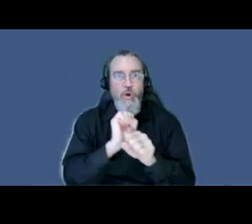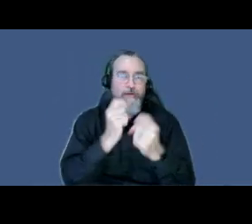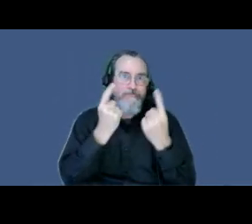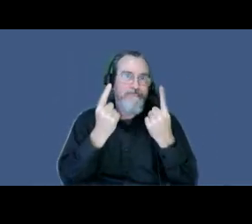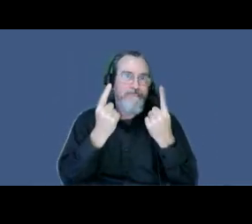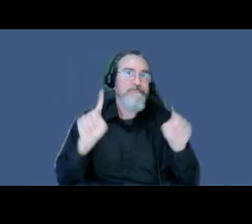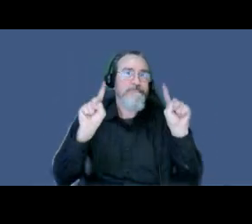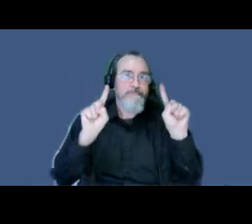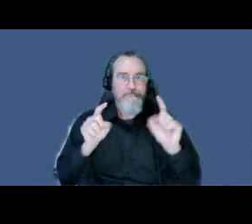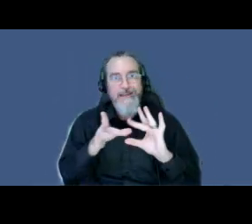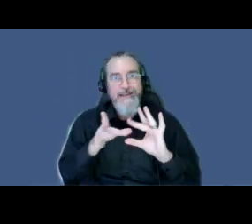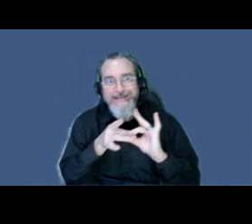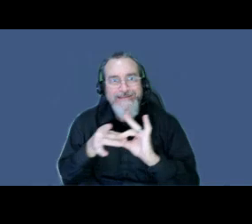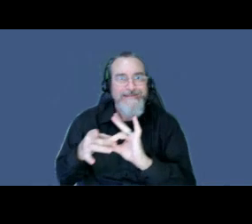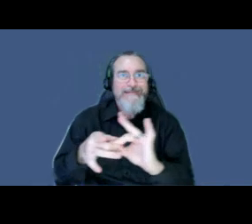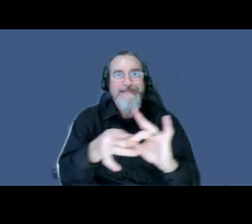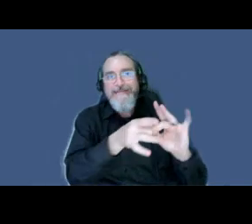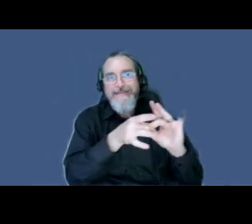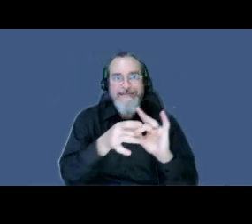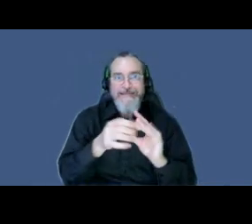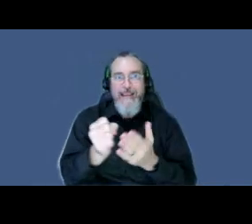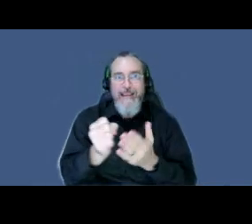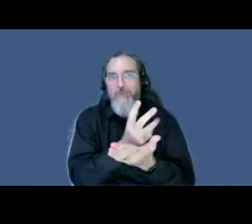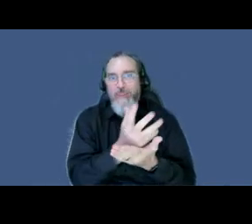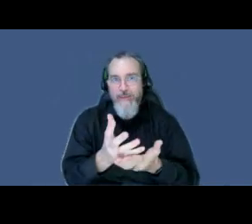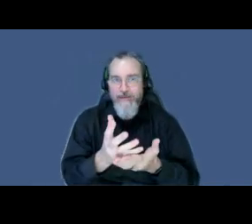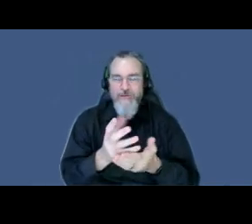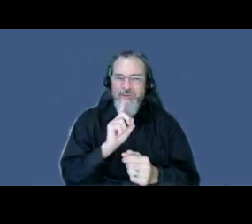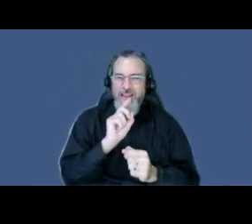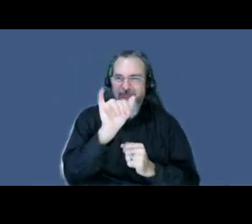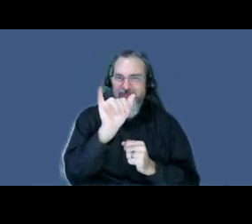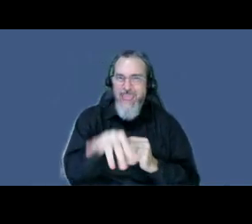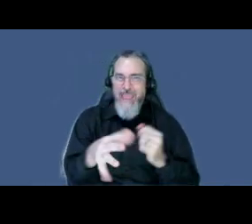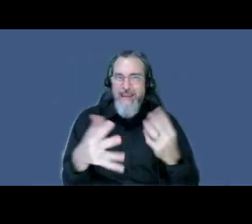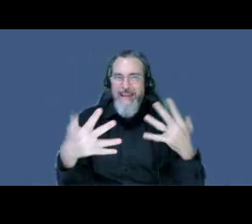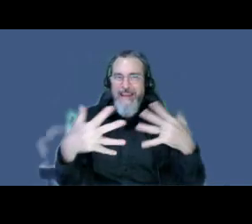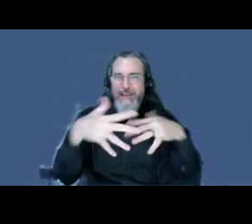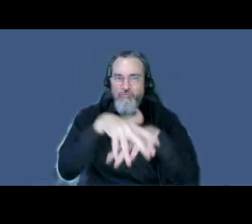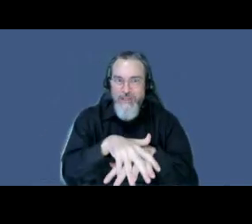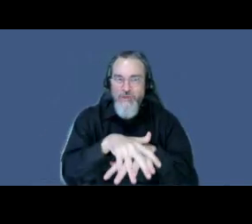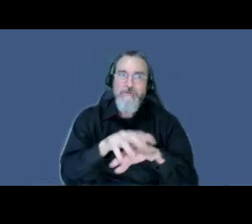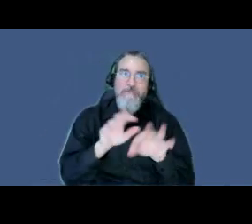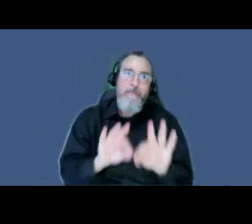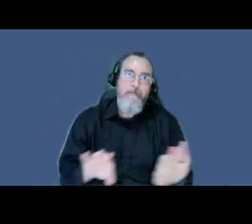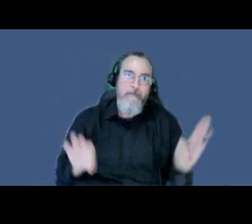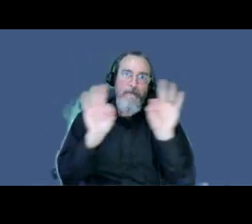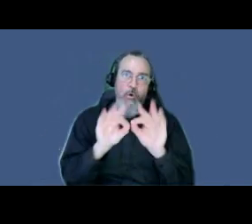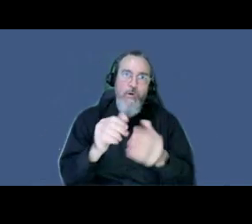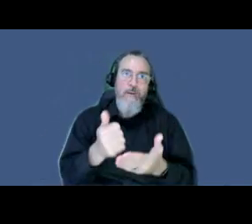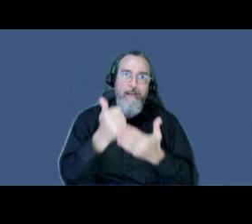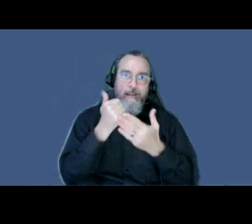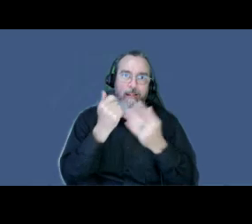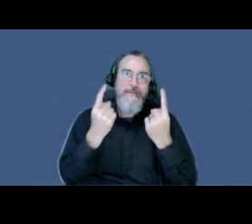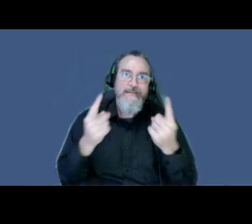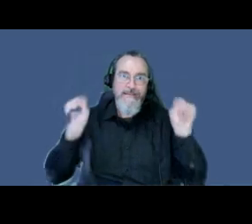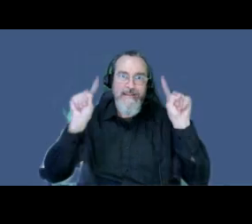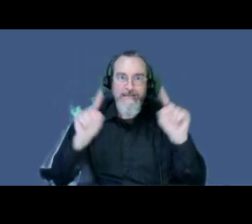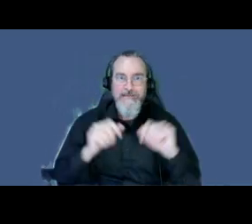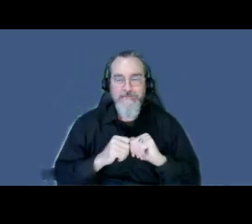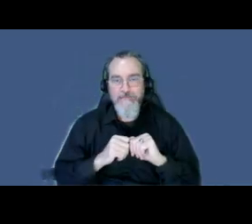we think it is that integration that is what is critically important for success. And then my final slide,